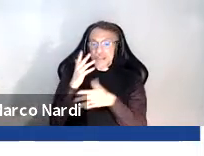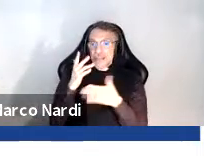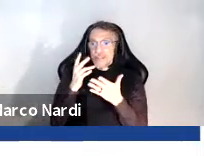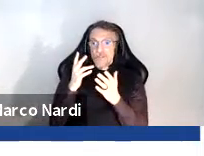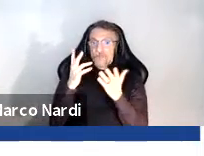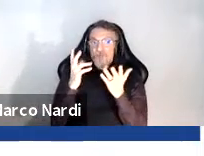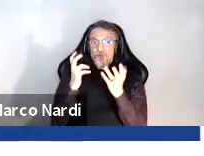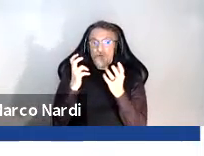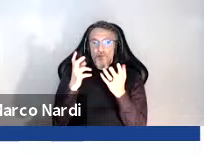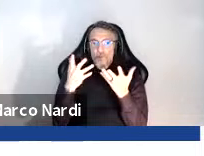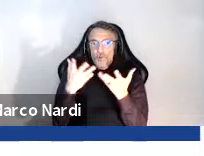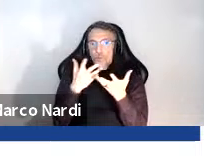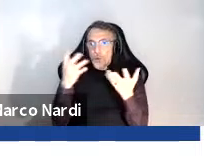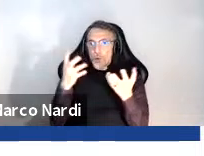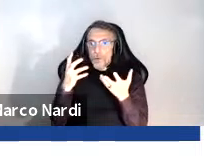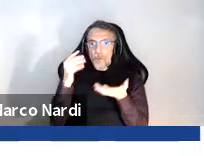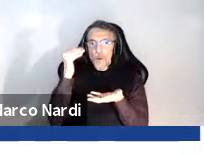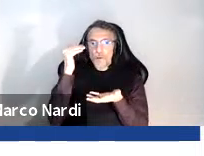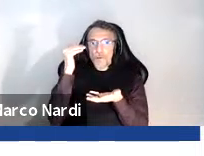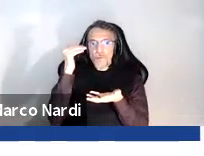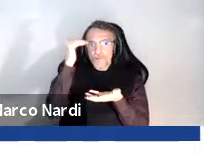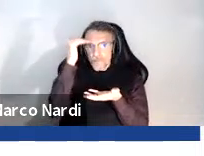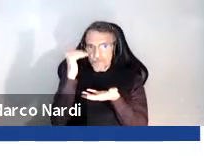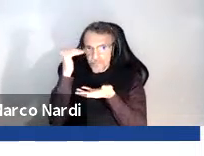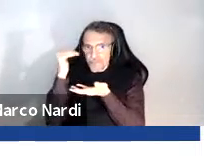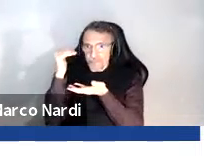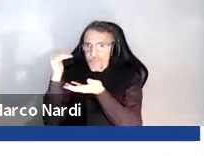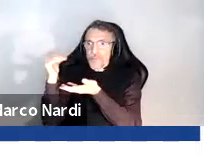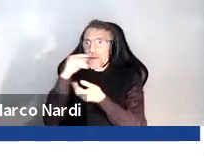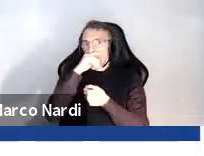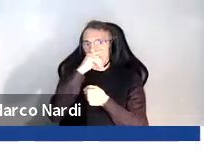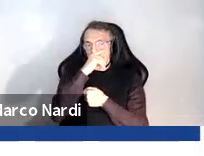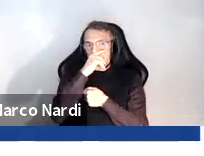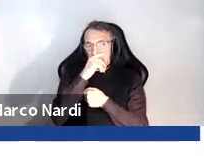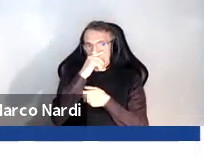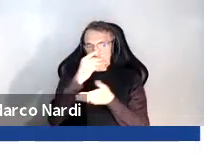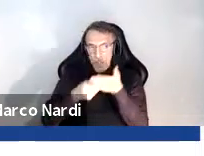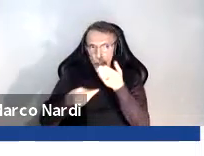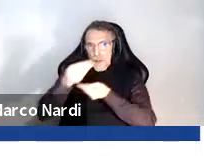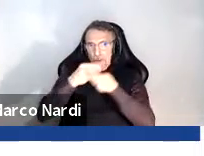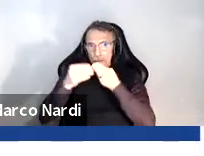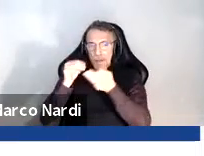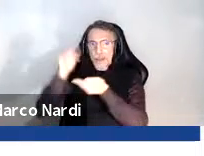the absolute number of extreme poor in